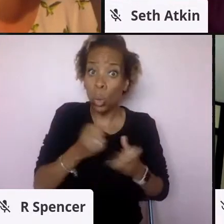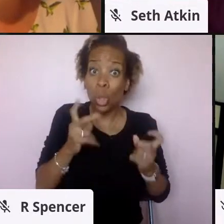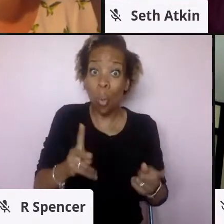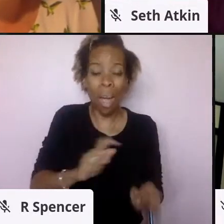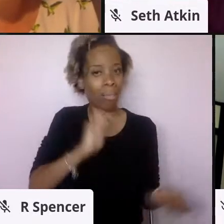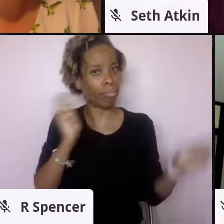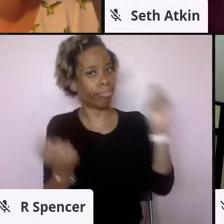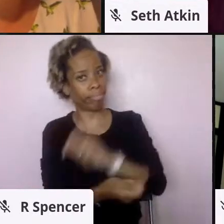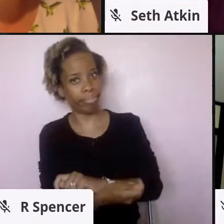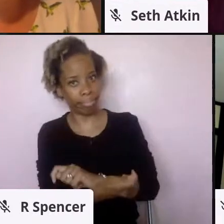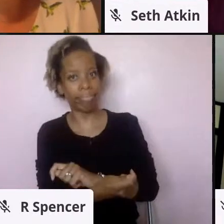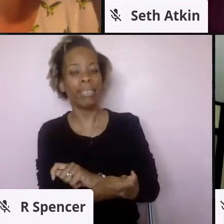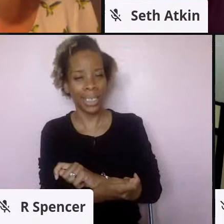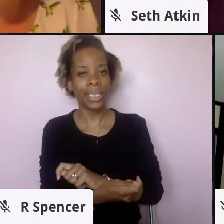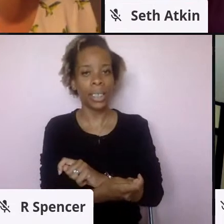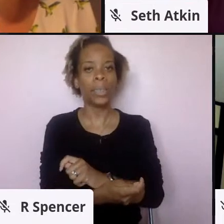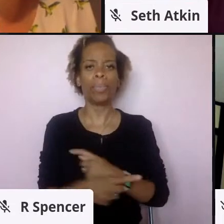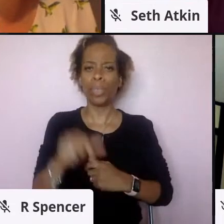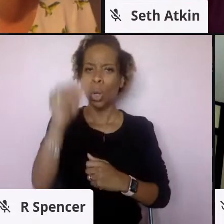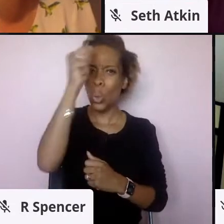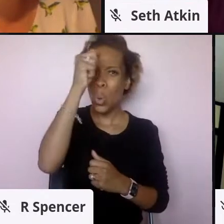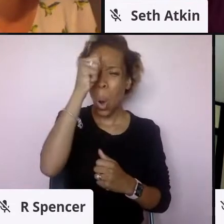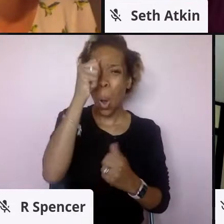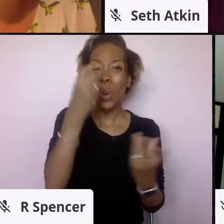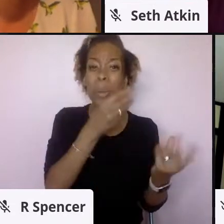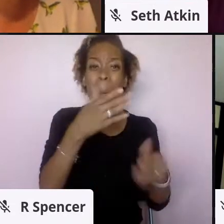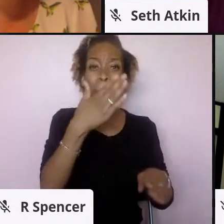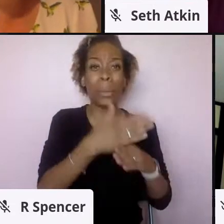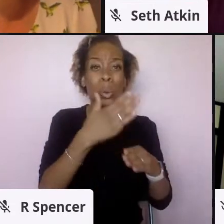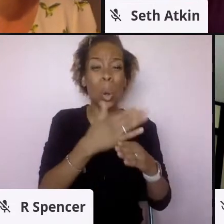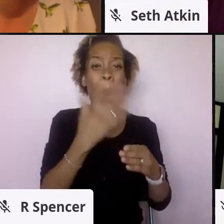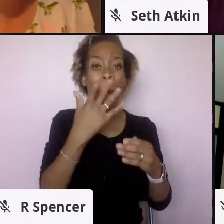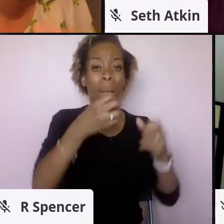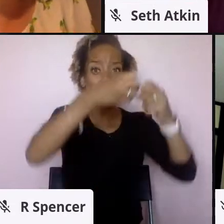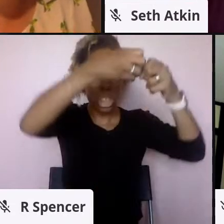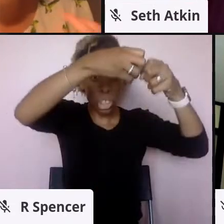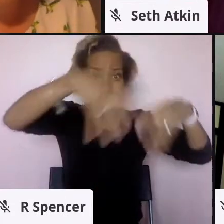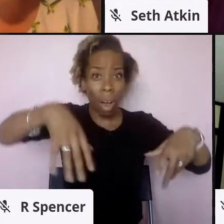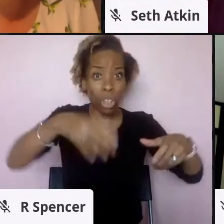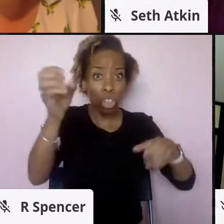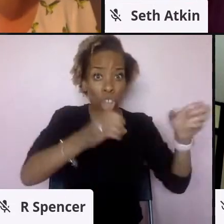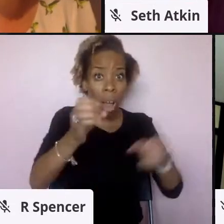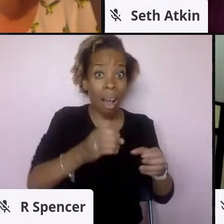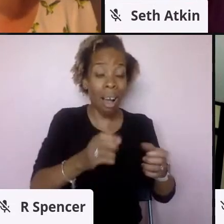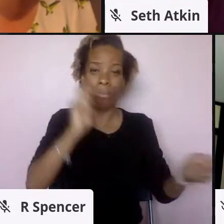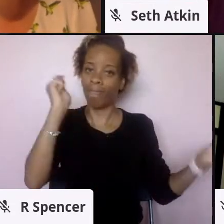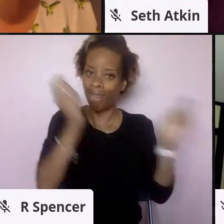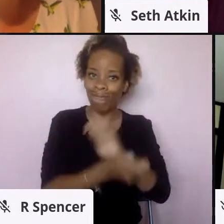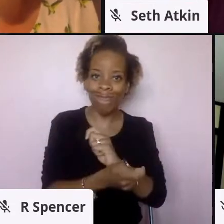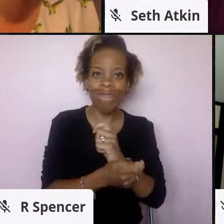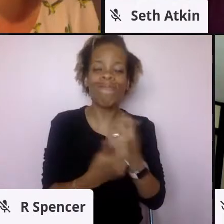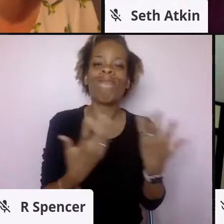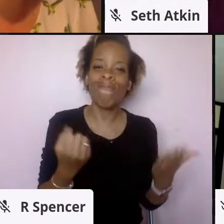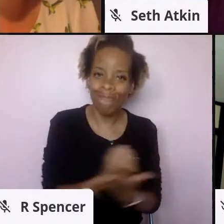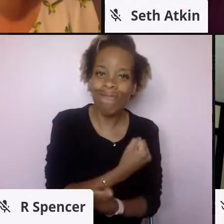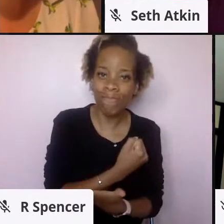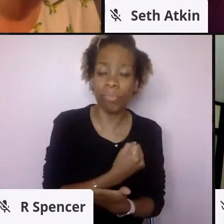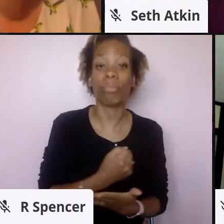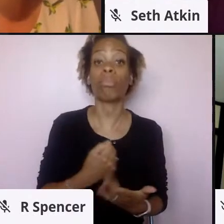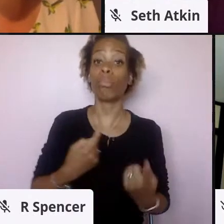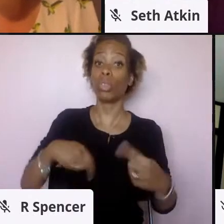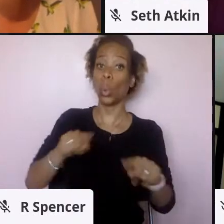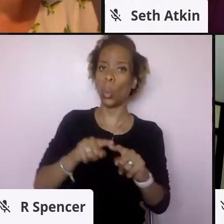unfortunately proposals for restructuring in some cases, and we need to be thinking about really putting pressure on employers to make sure that they